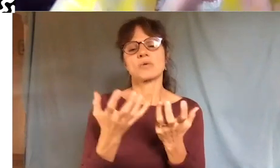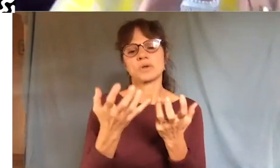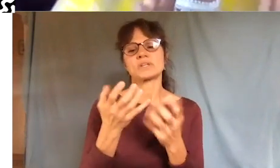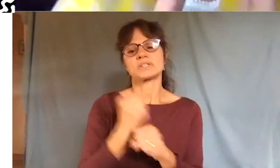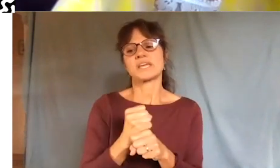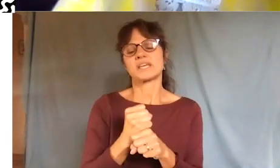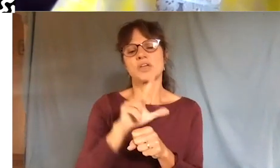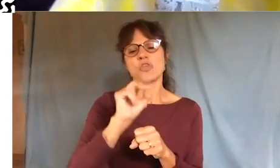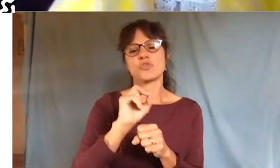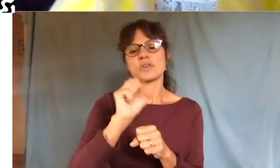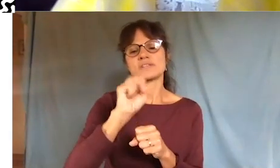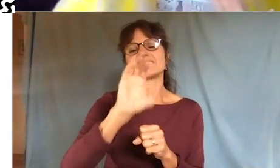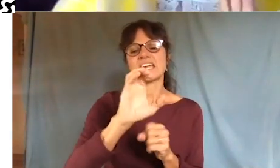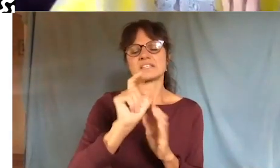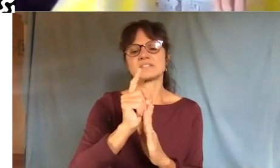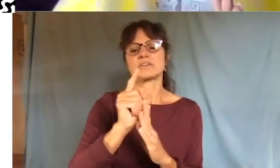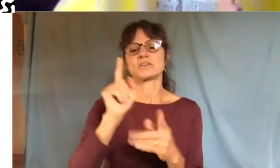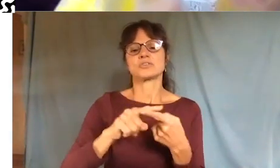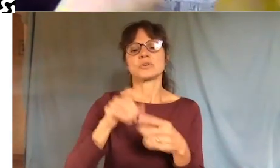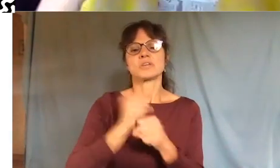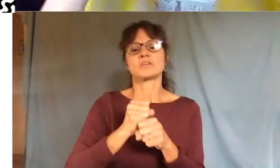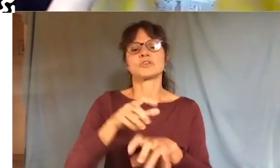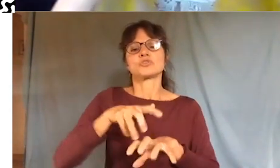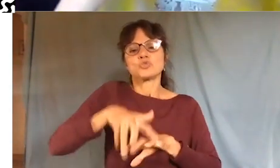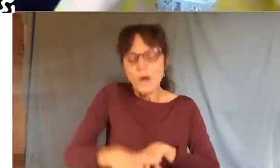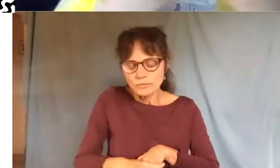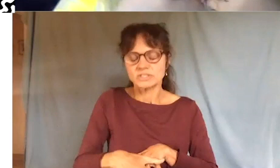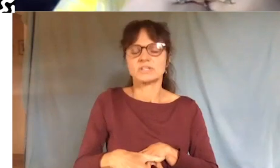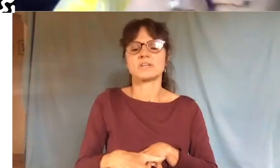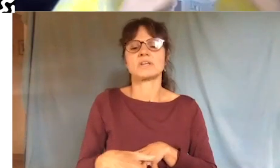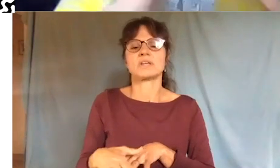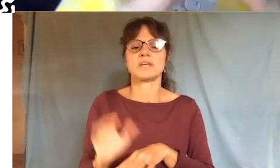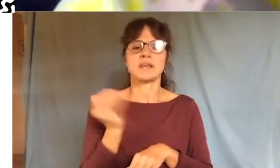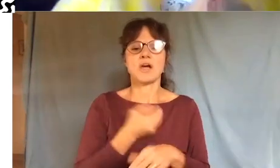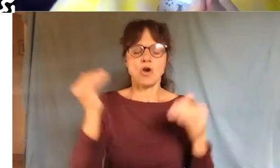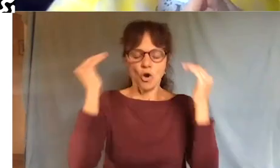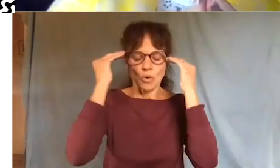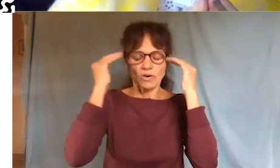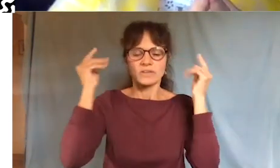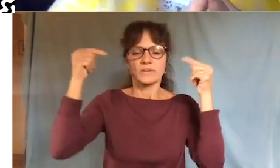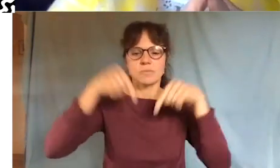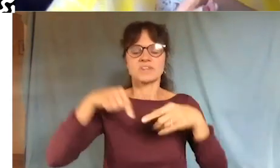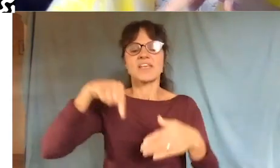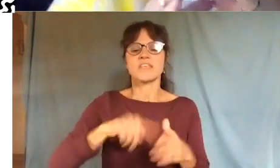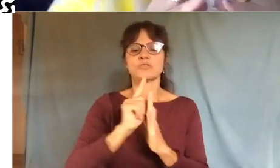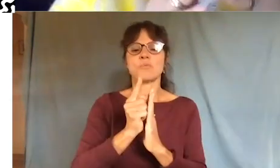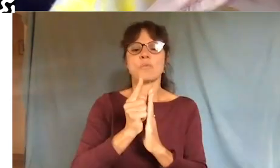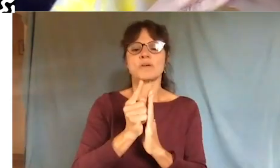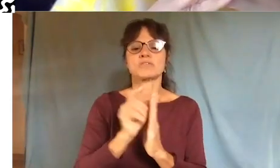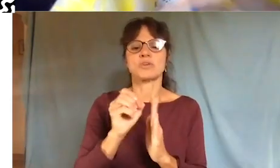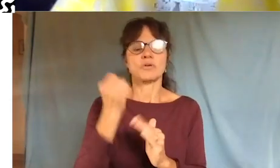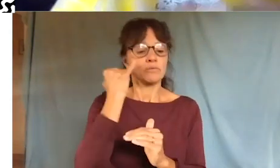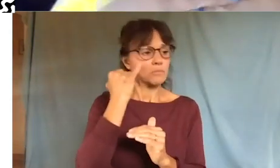just 30 seconds to ground ourselves and bring our awareness into this moment. So if